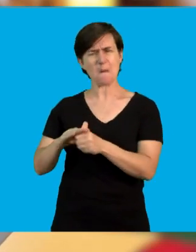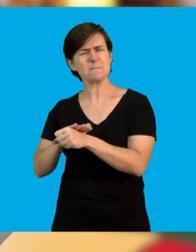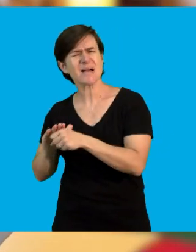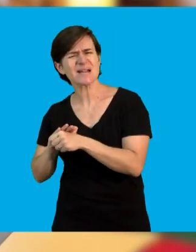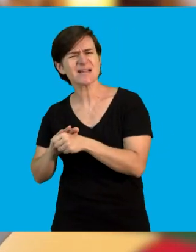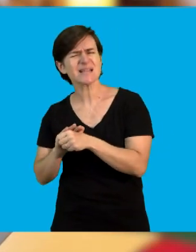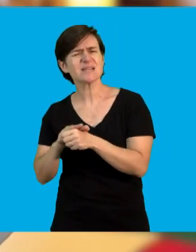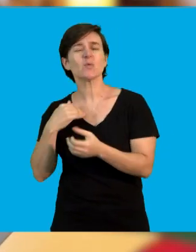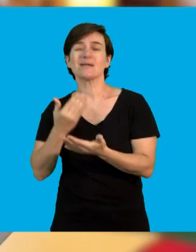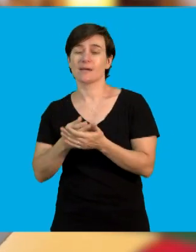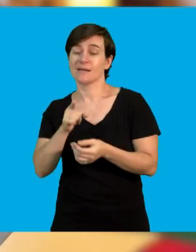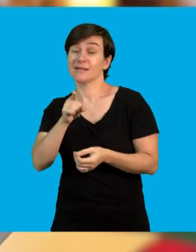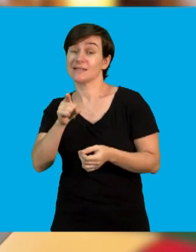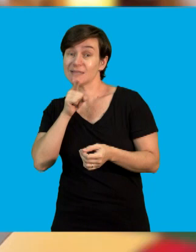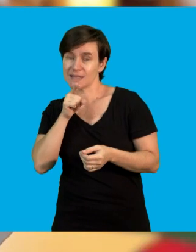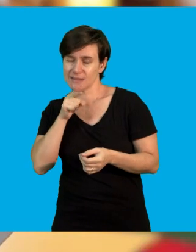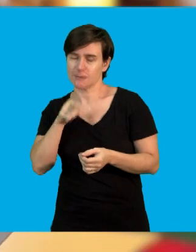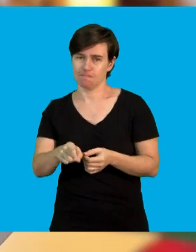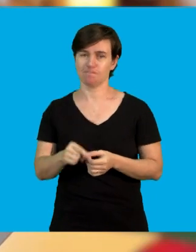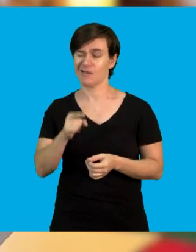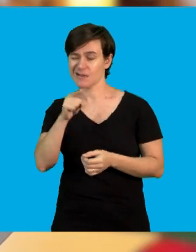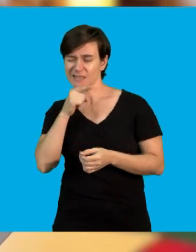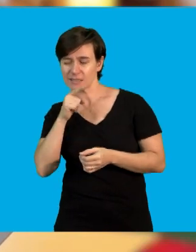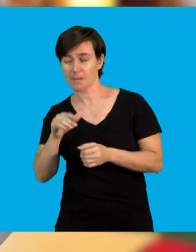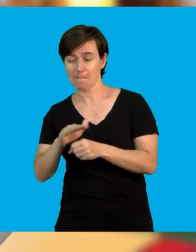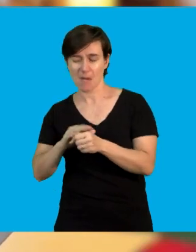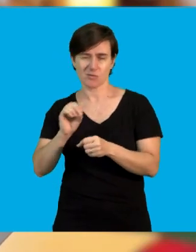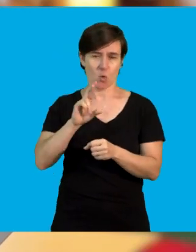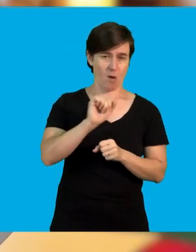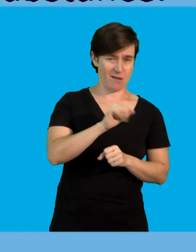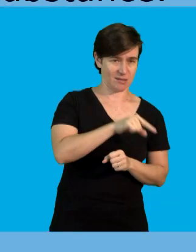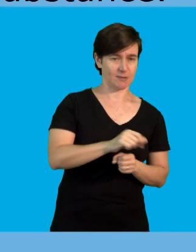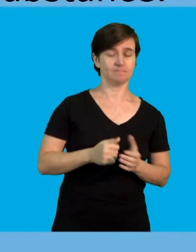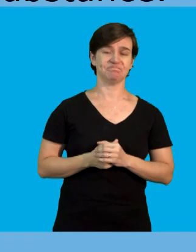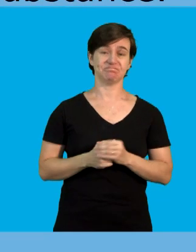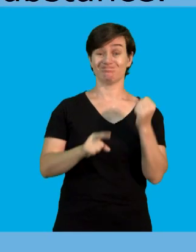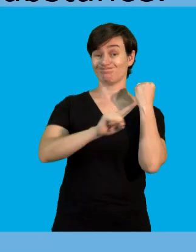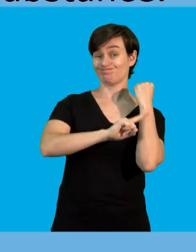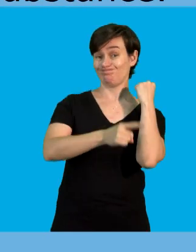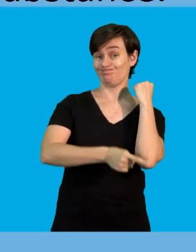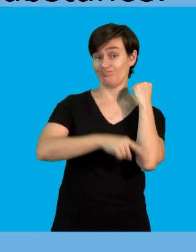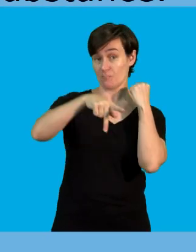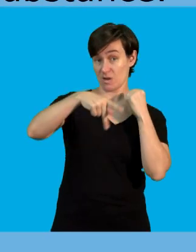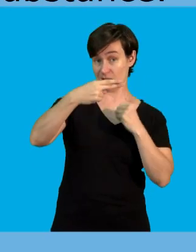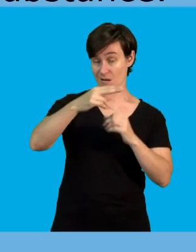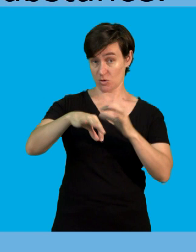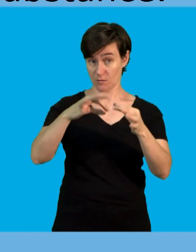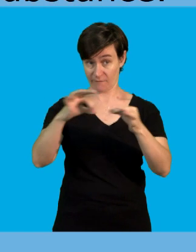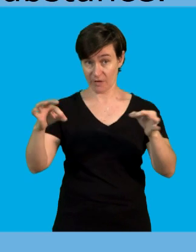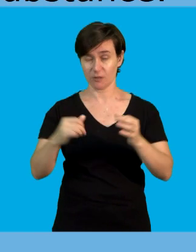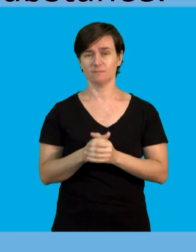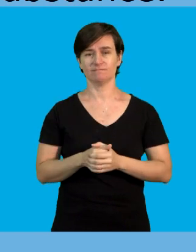an indicator to test the acidity and to also test the basicity of the substance. And then lastly, the pH